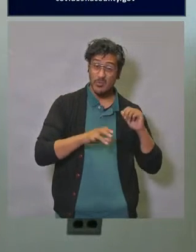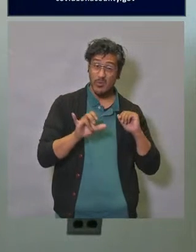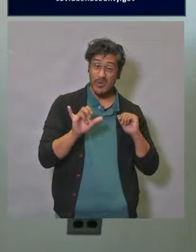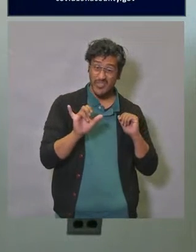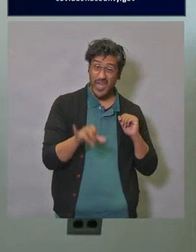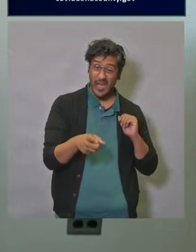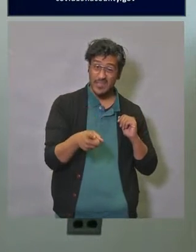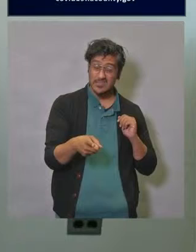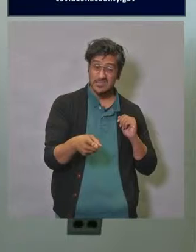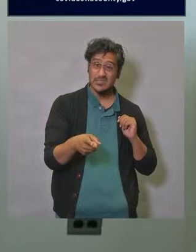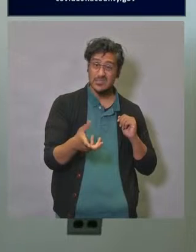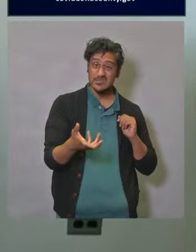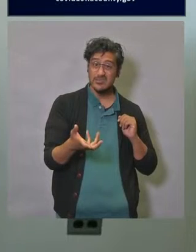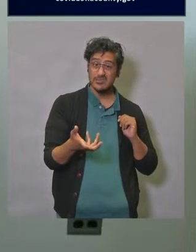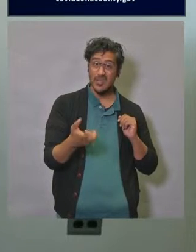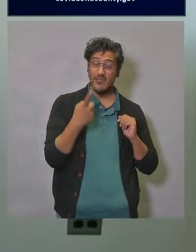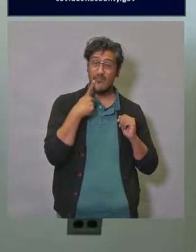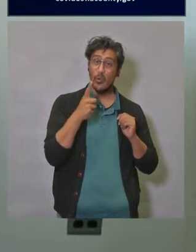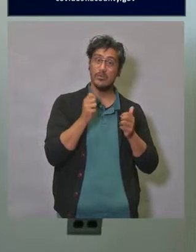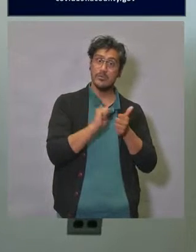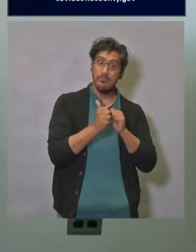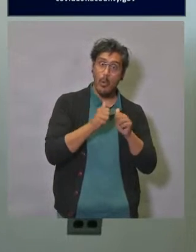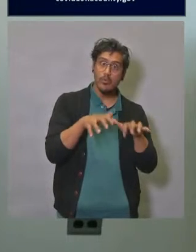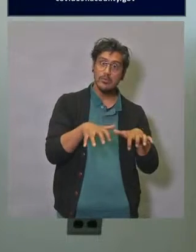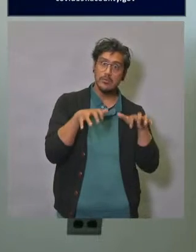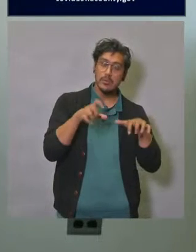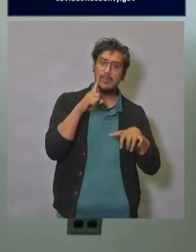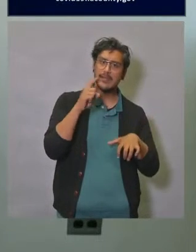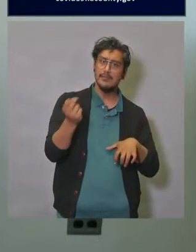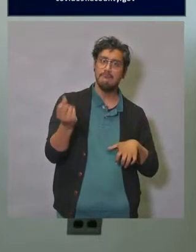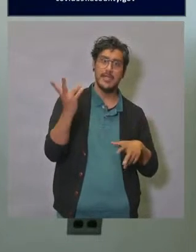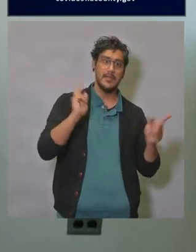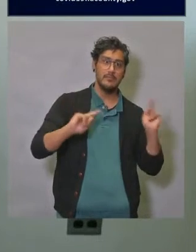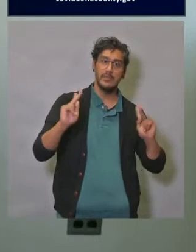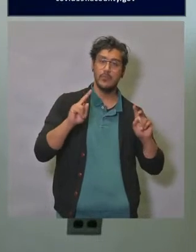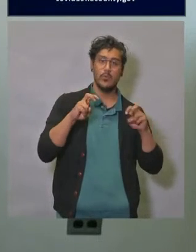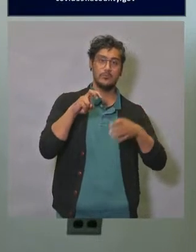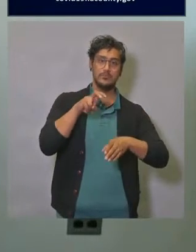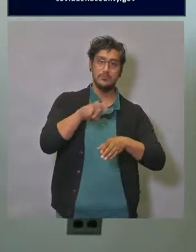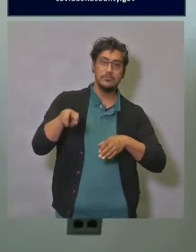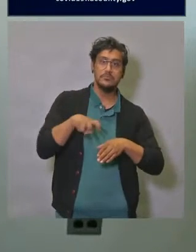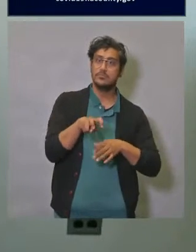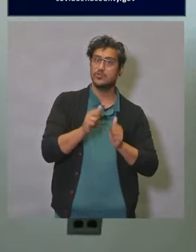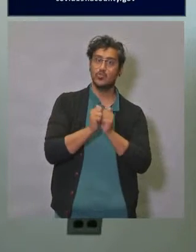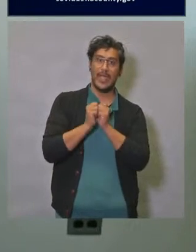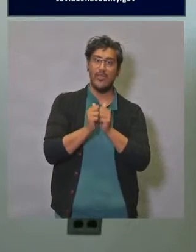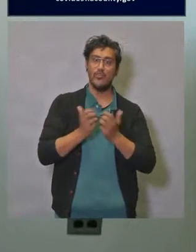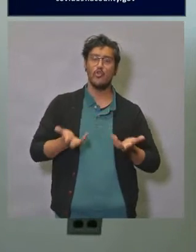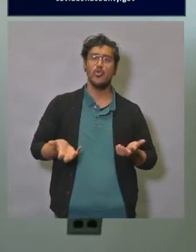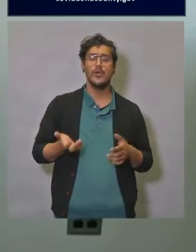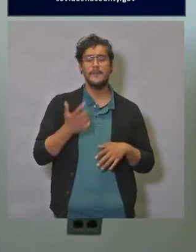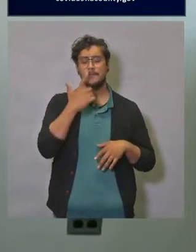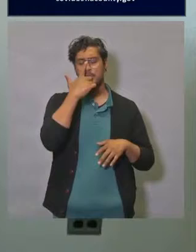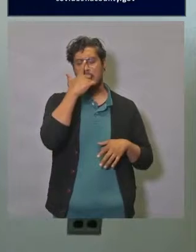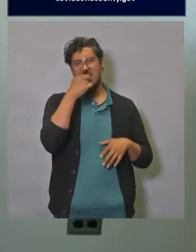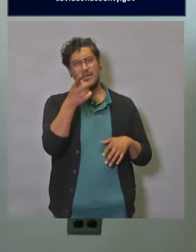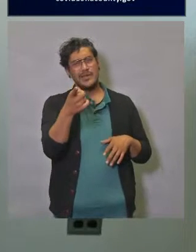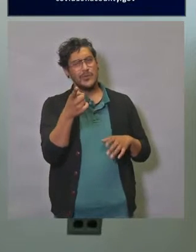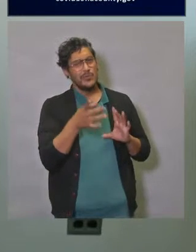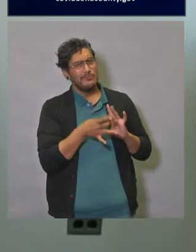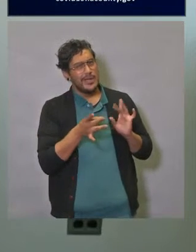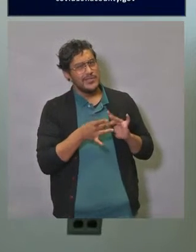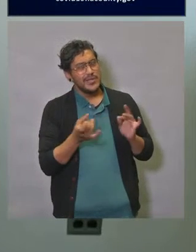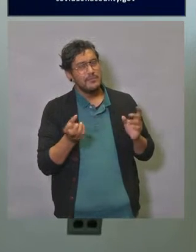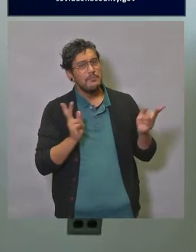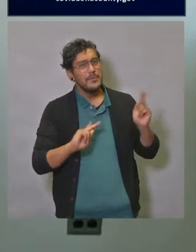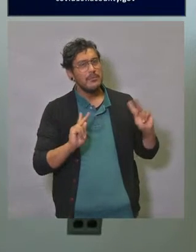extending to sports stadiums, thousands of people seated together? And then you mentioned the number of